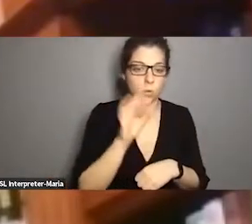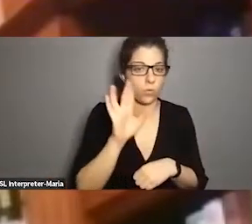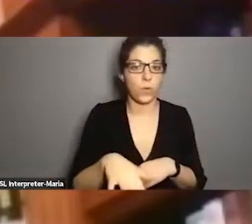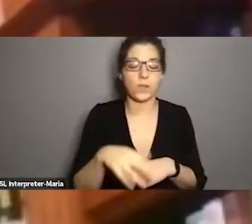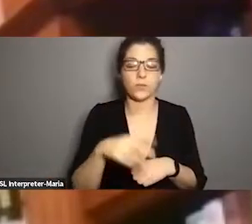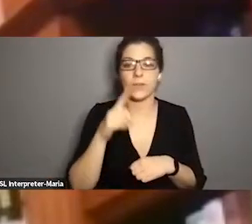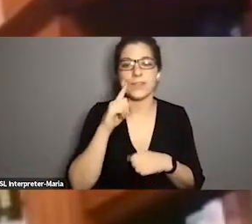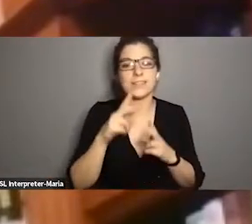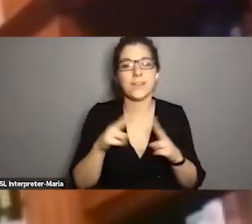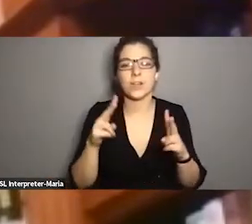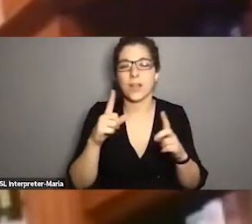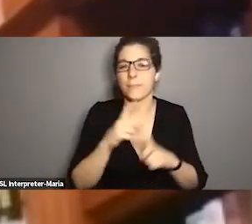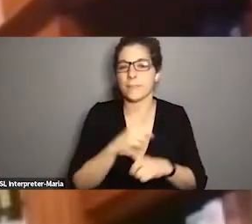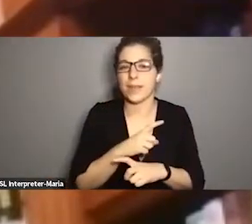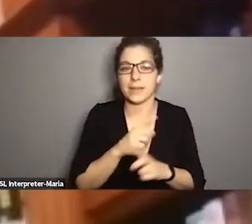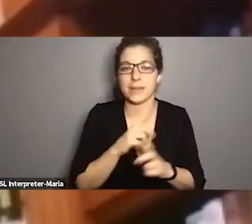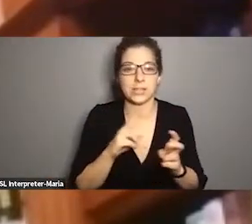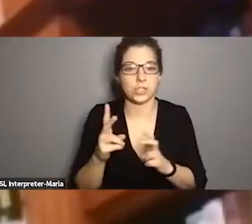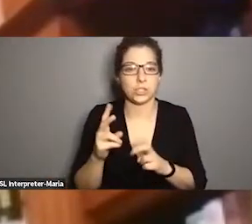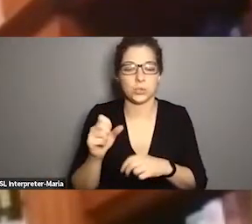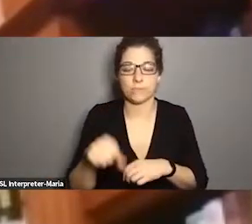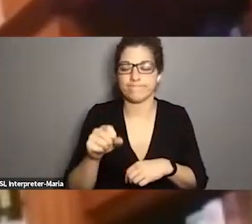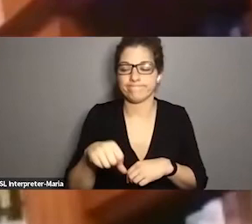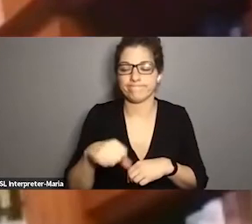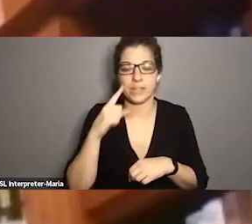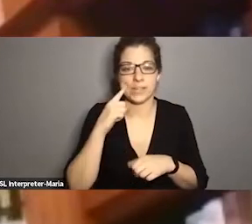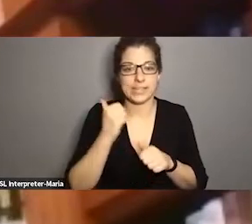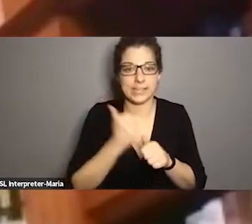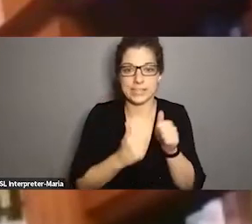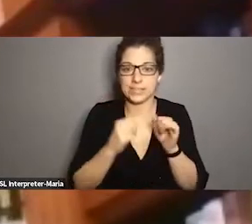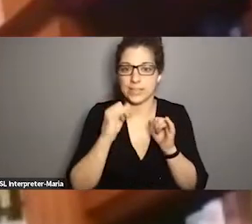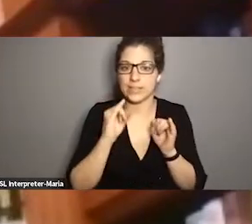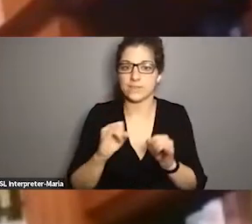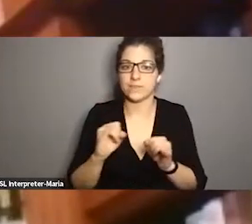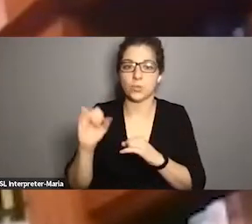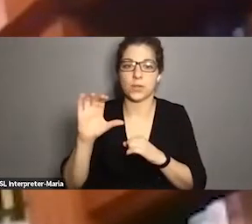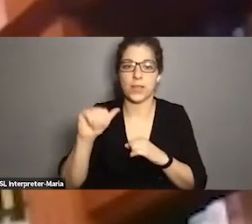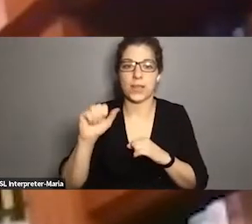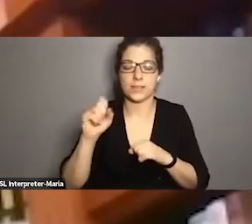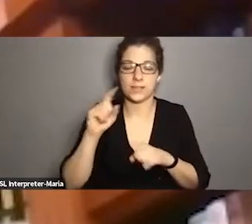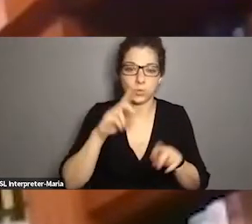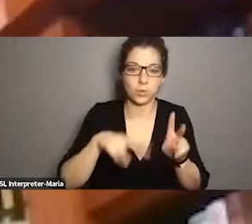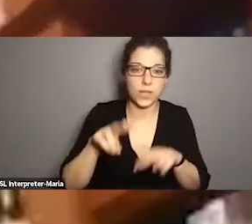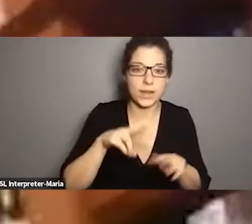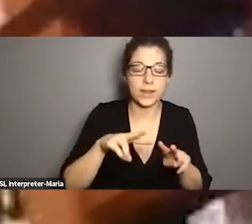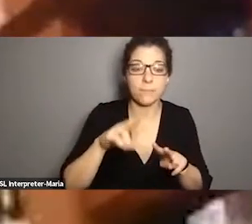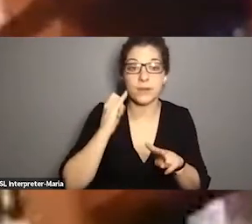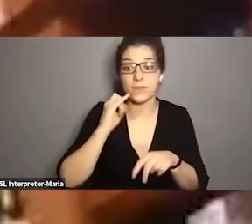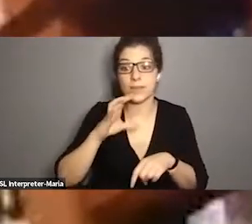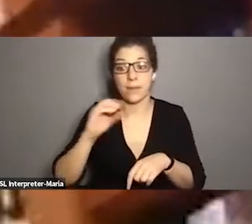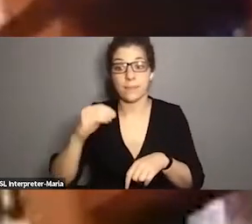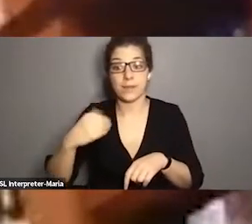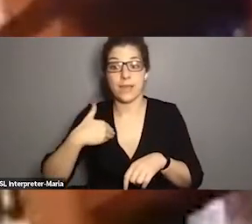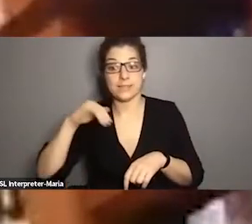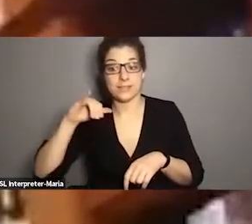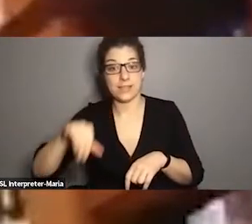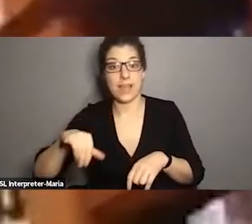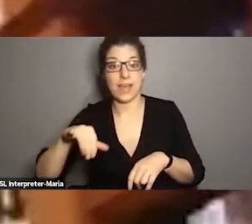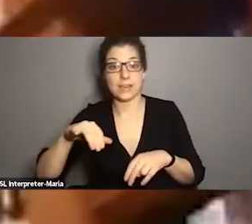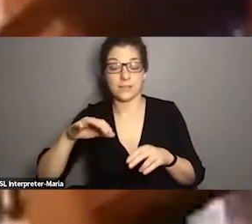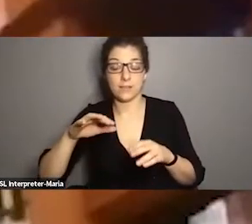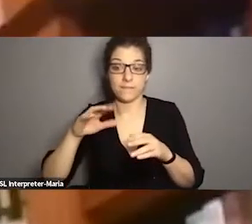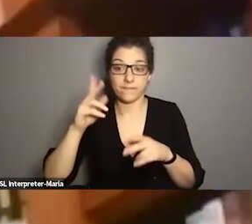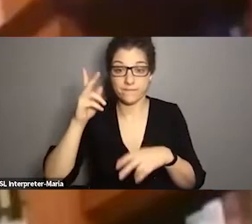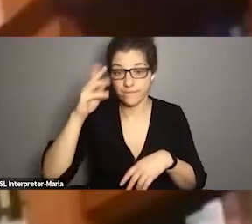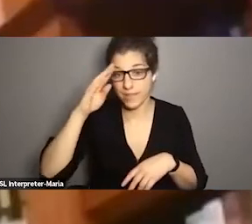it's a very complicated issue. And I think each individual case, you have to look at it. But if a company has that philosophy at the